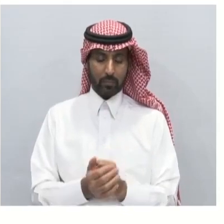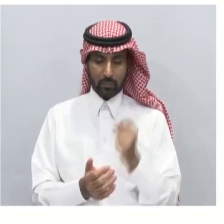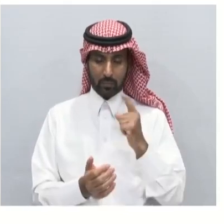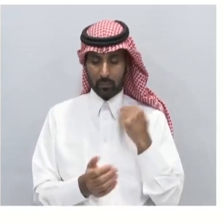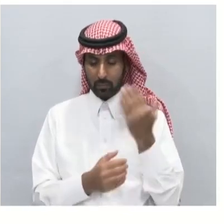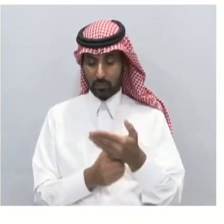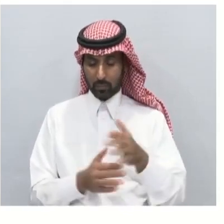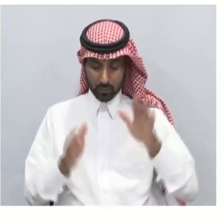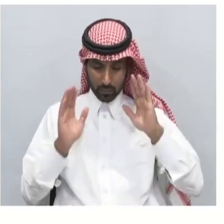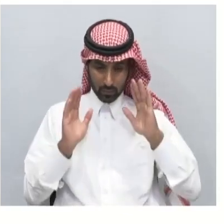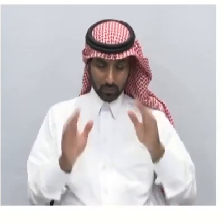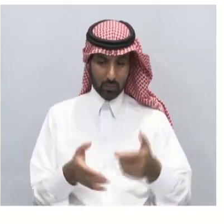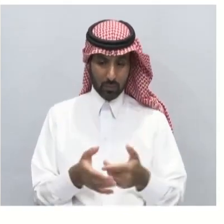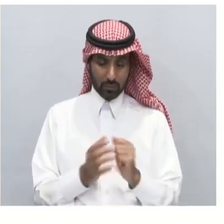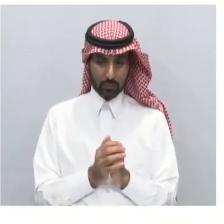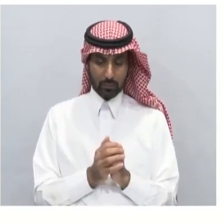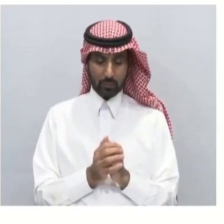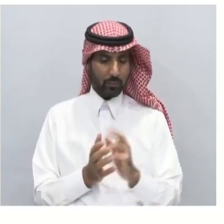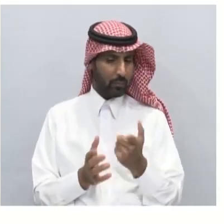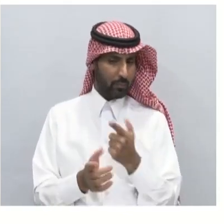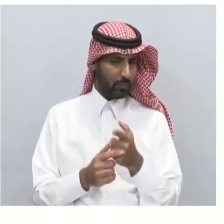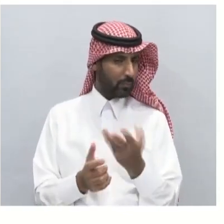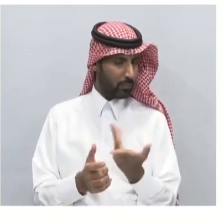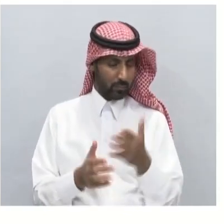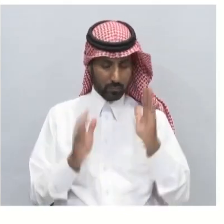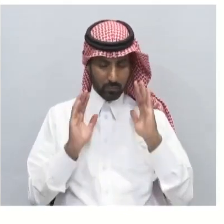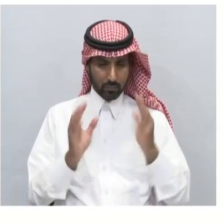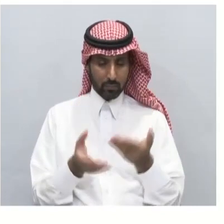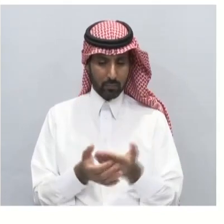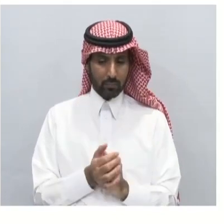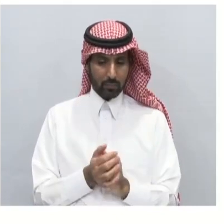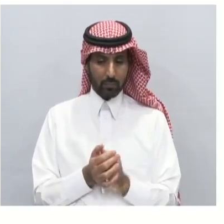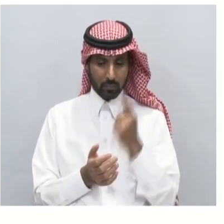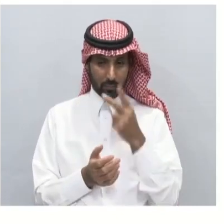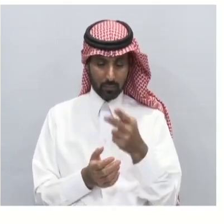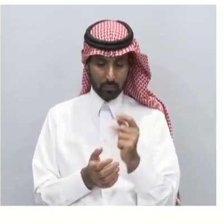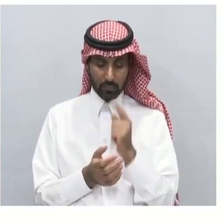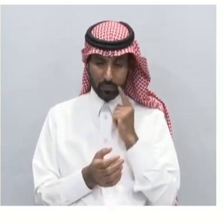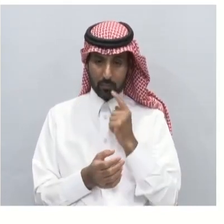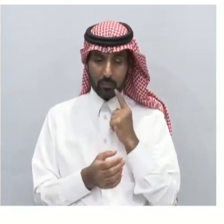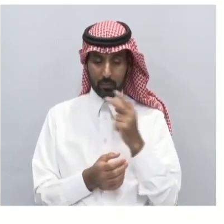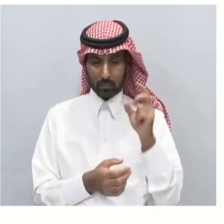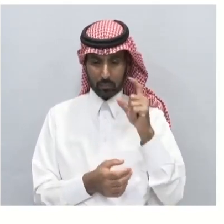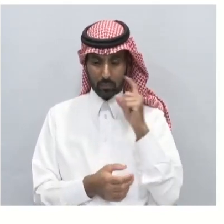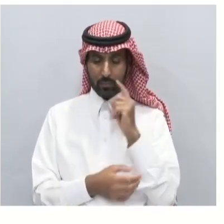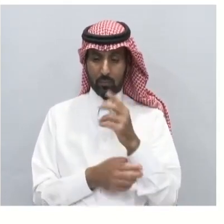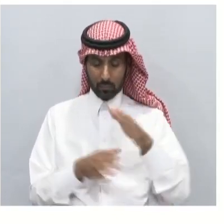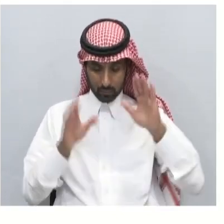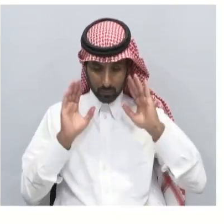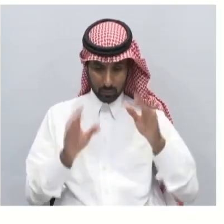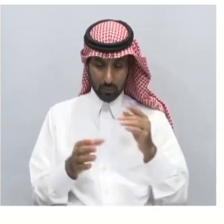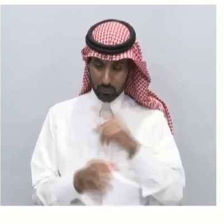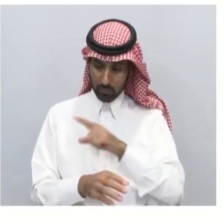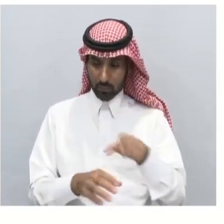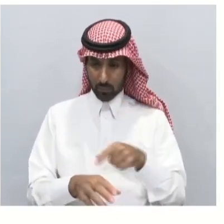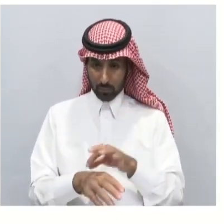idea, praying. Praying. What do you think about praying? Here we can see Muslims praying. Do you think it's common for